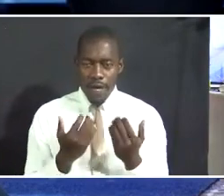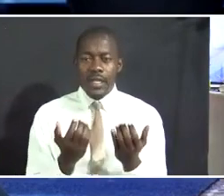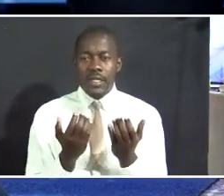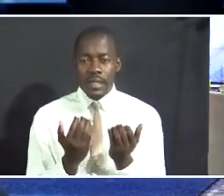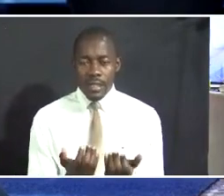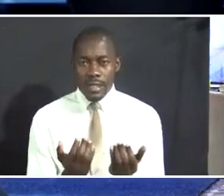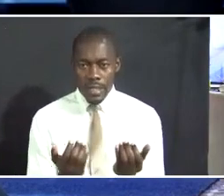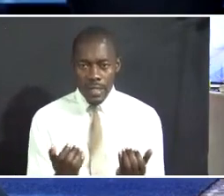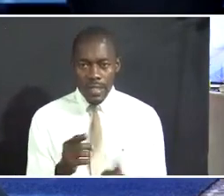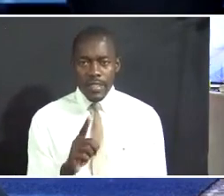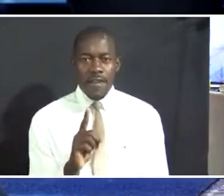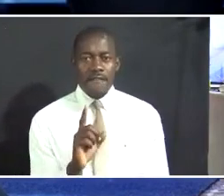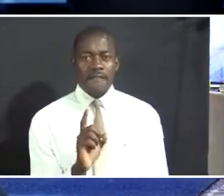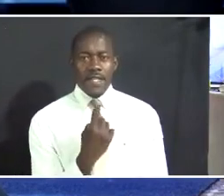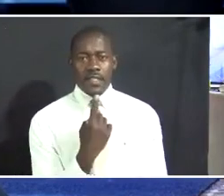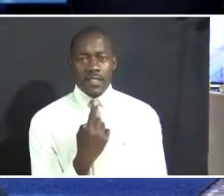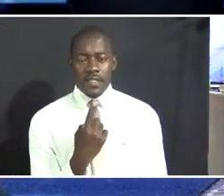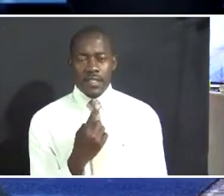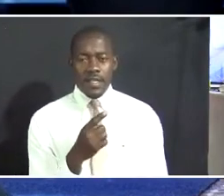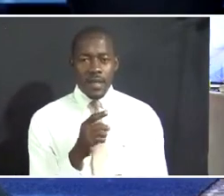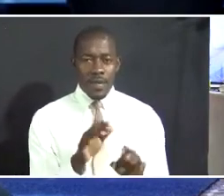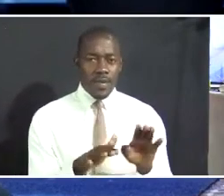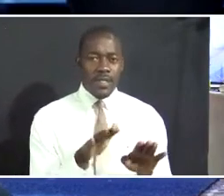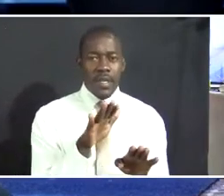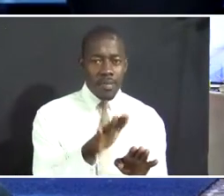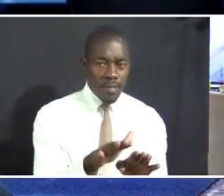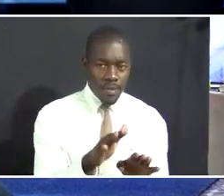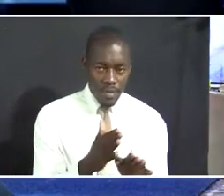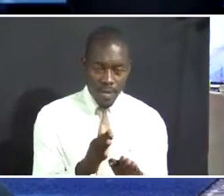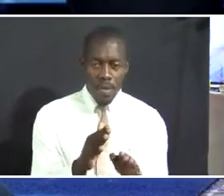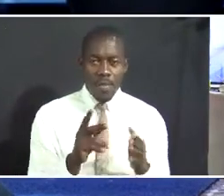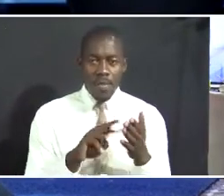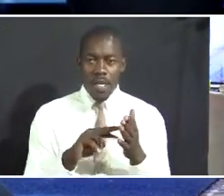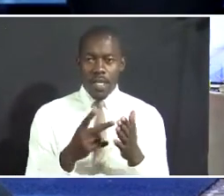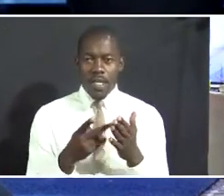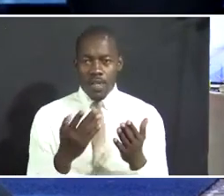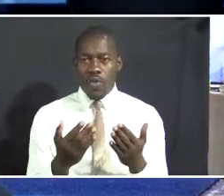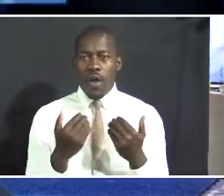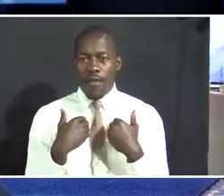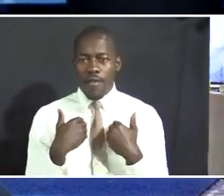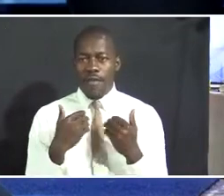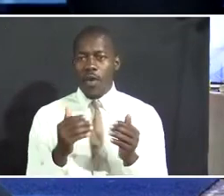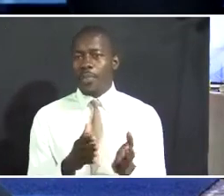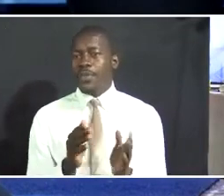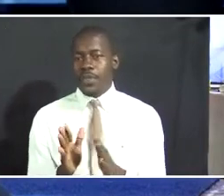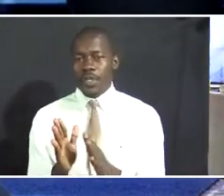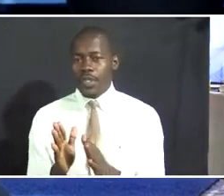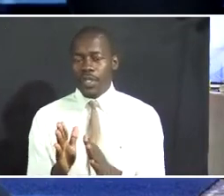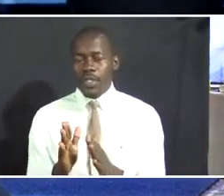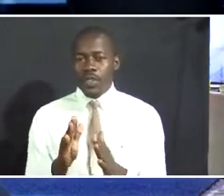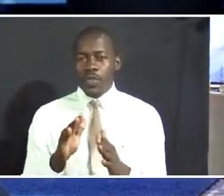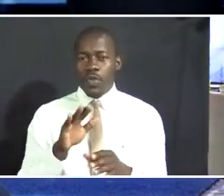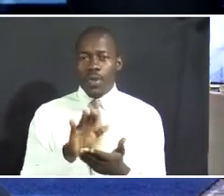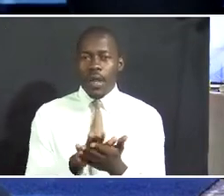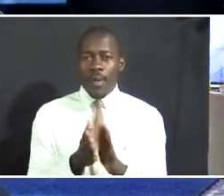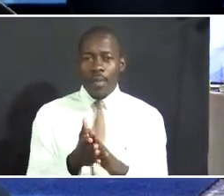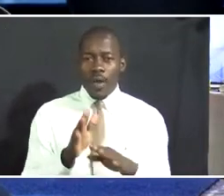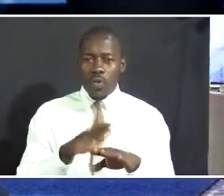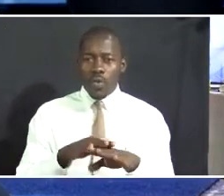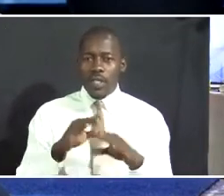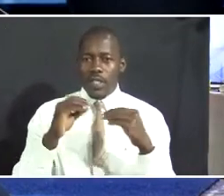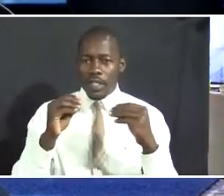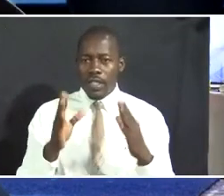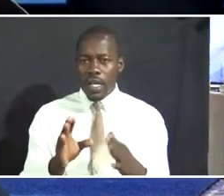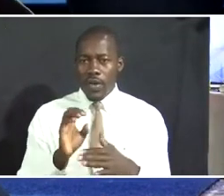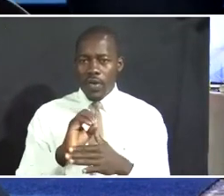you can influence them. If you miss this opportunity, it becomes very difficult to influence them in the future. And so